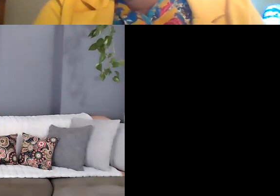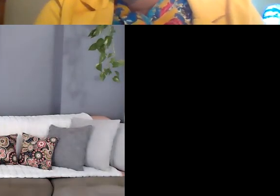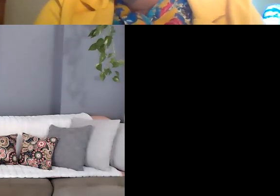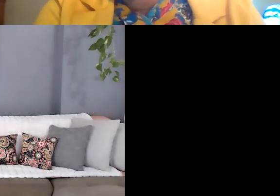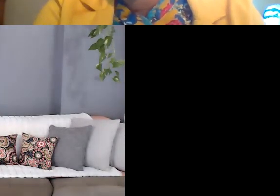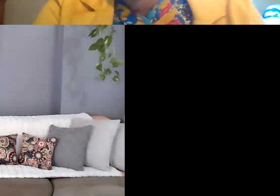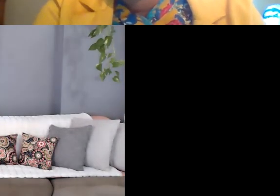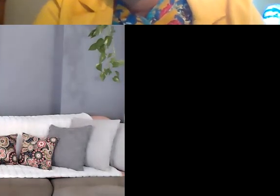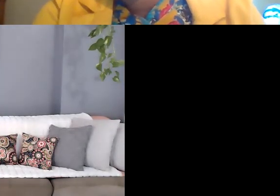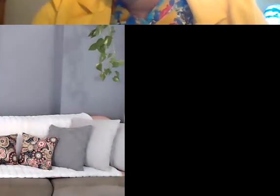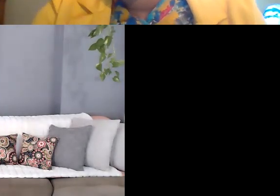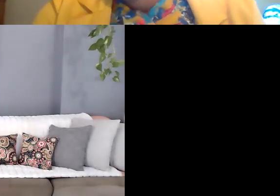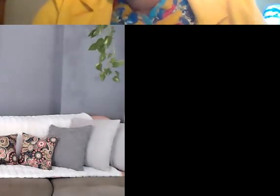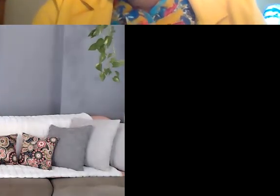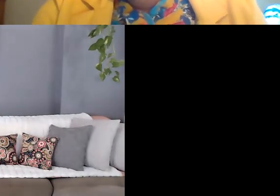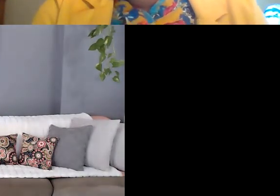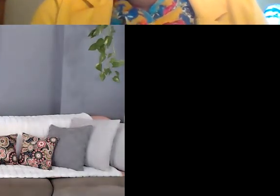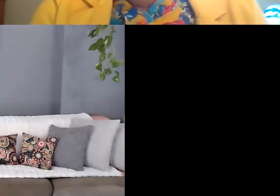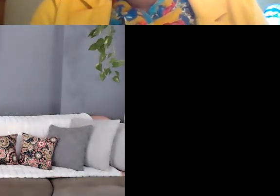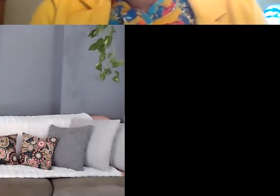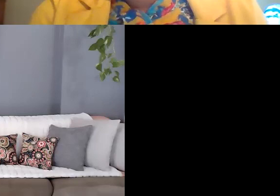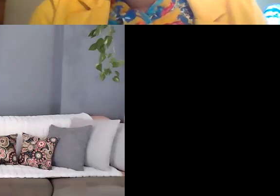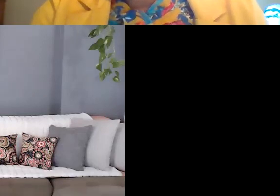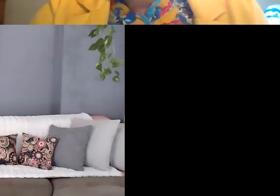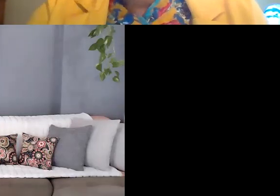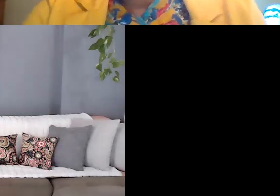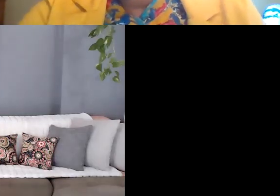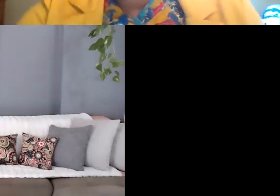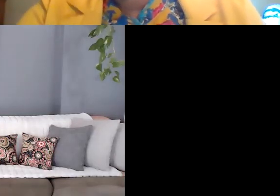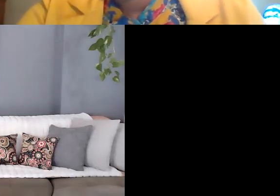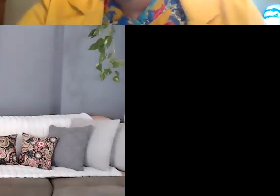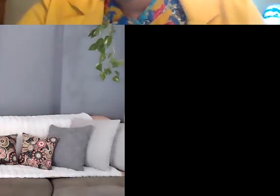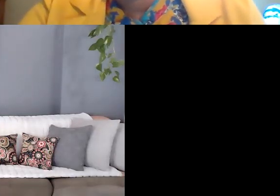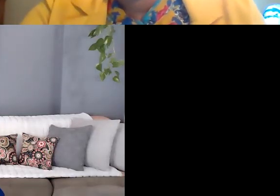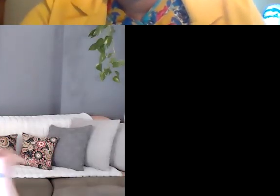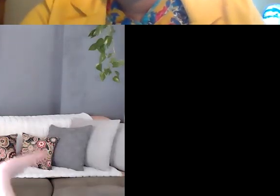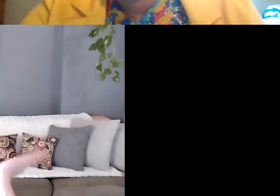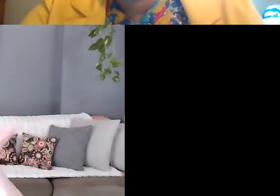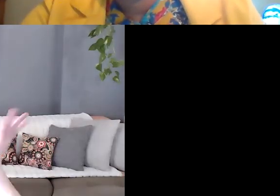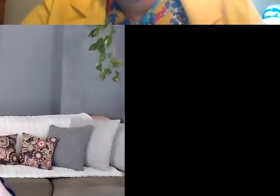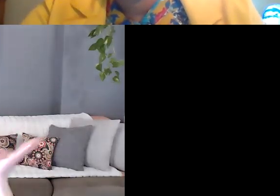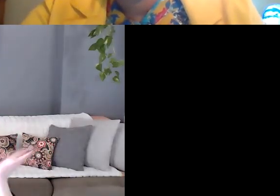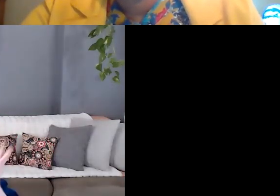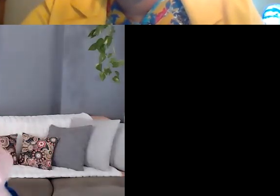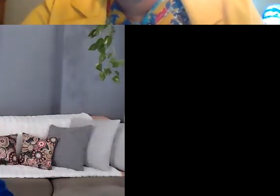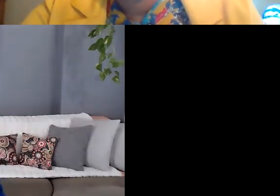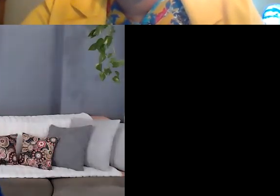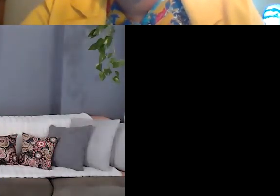soon as I can. Okay? Thank you. everyone. Thank you. Thank you.